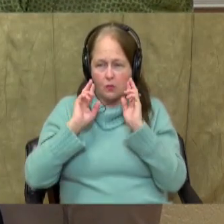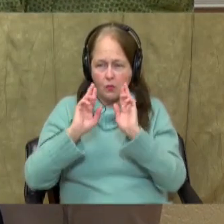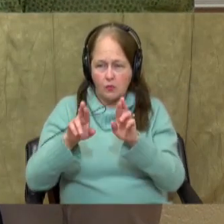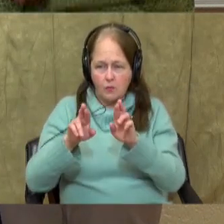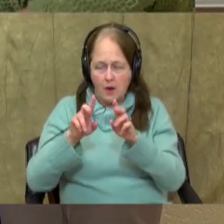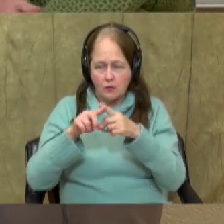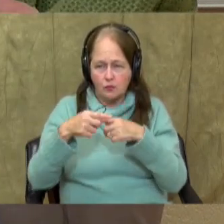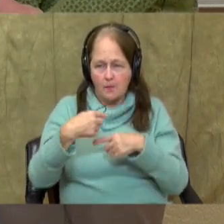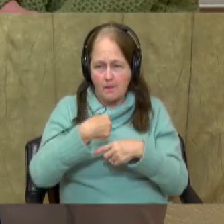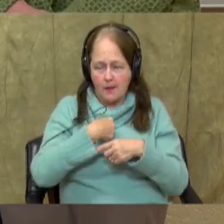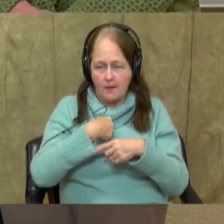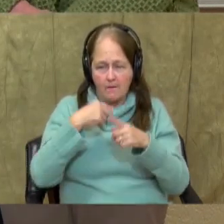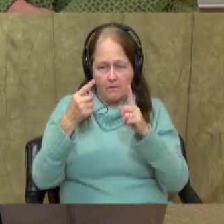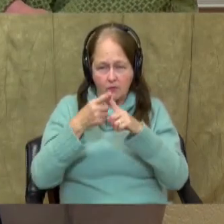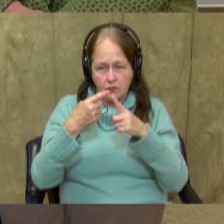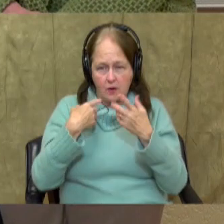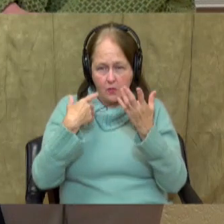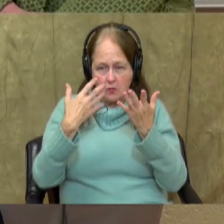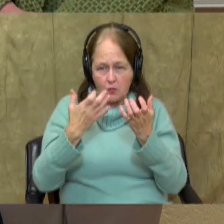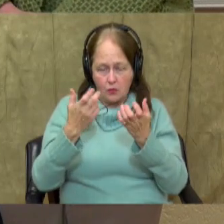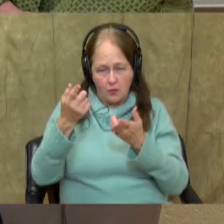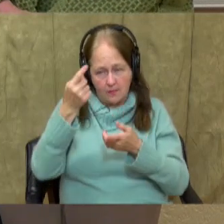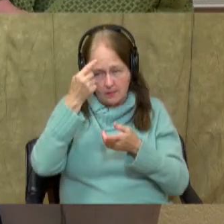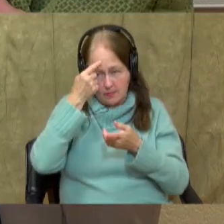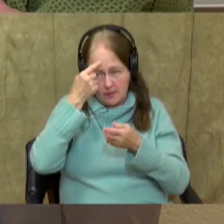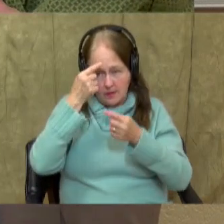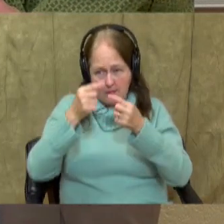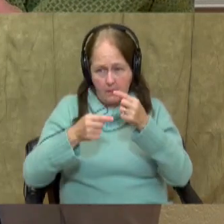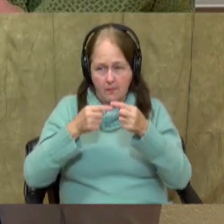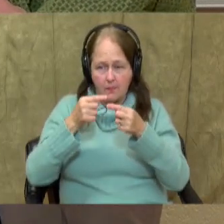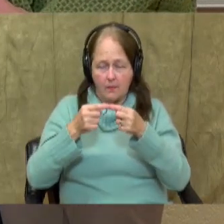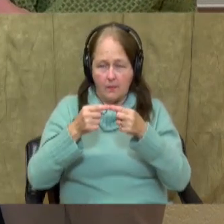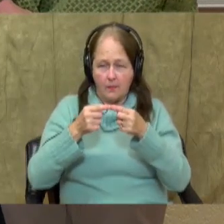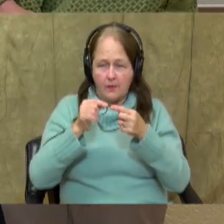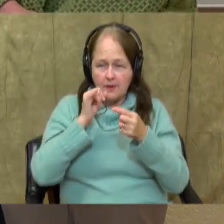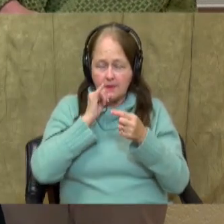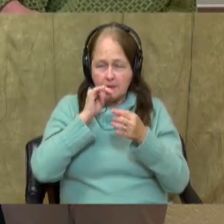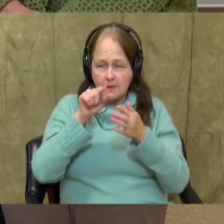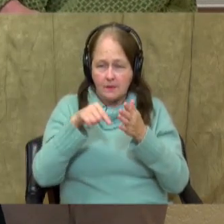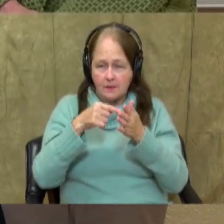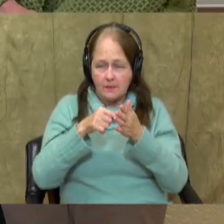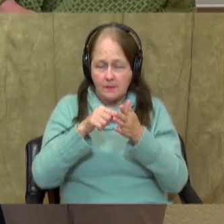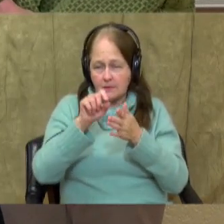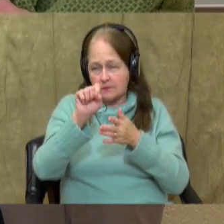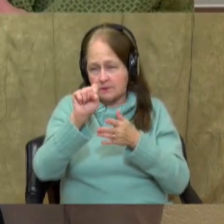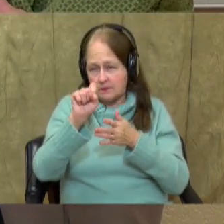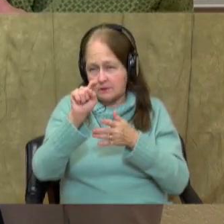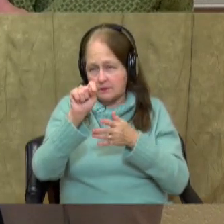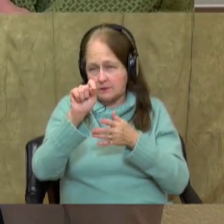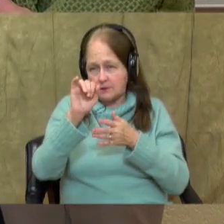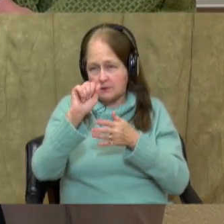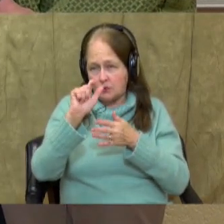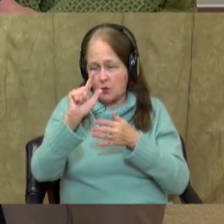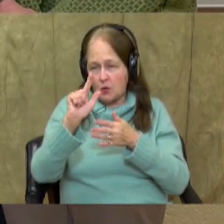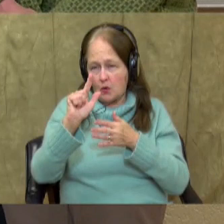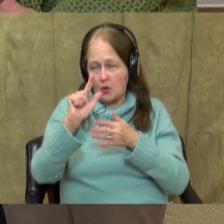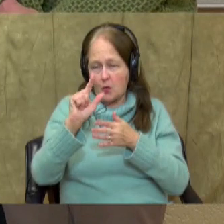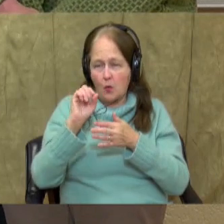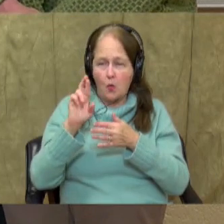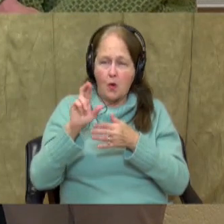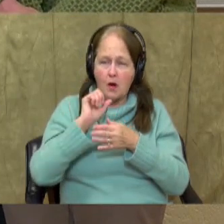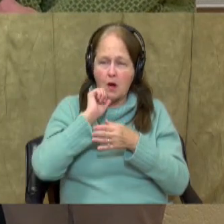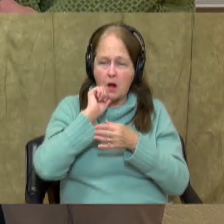to me. Now, the first thing I want you to think about is this a statistical question or